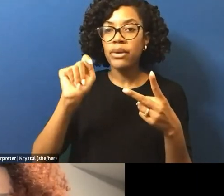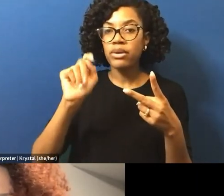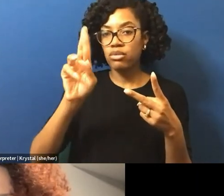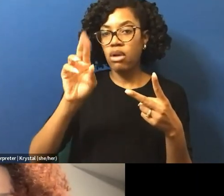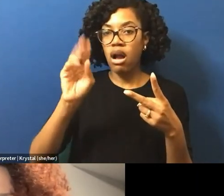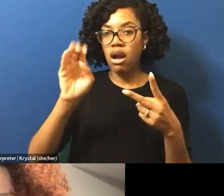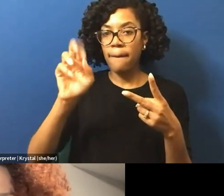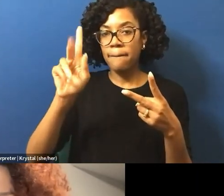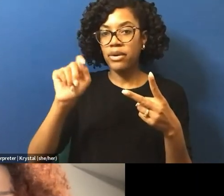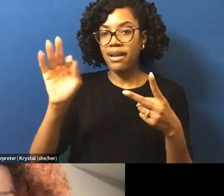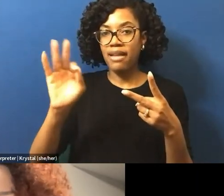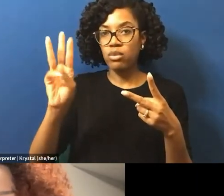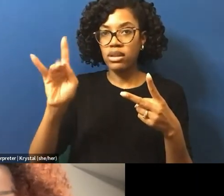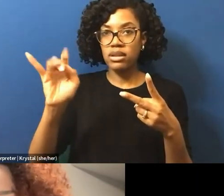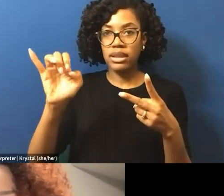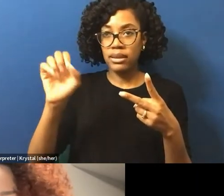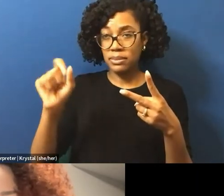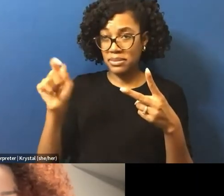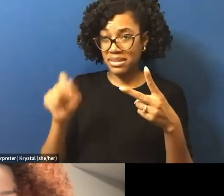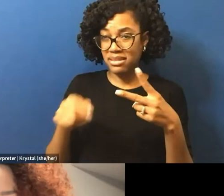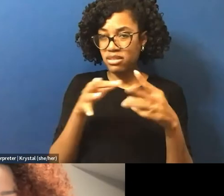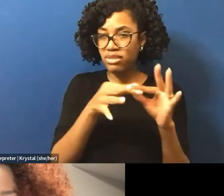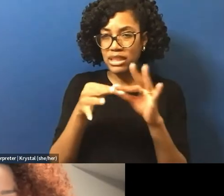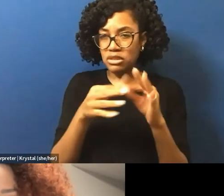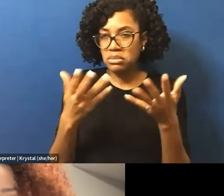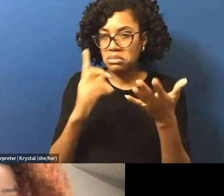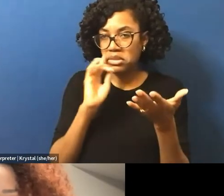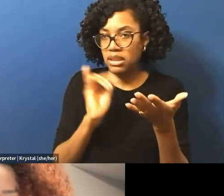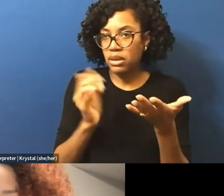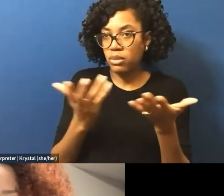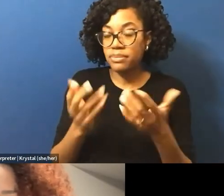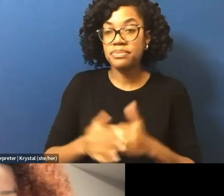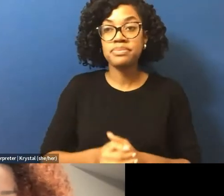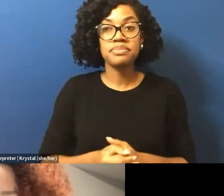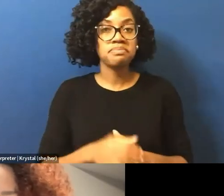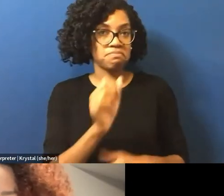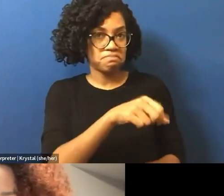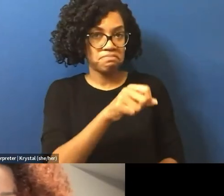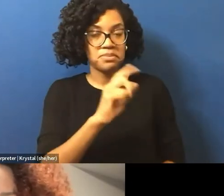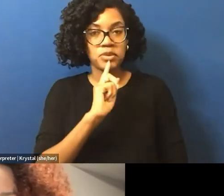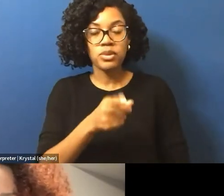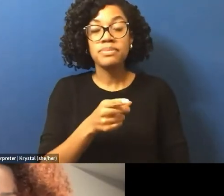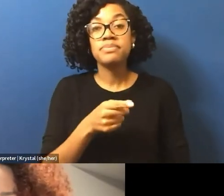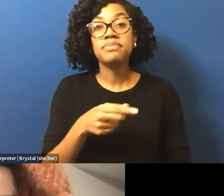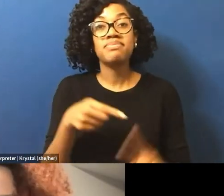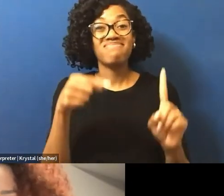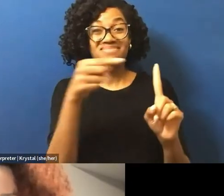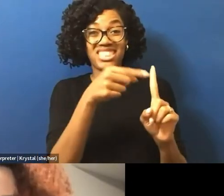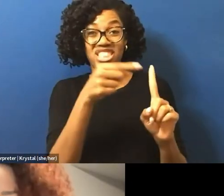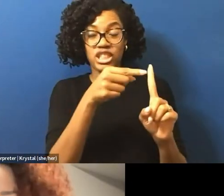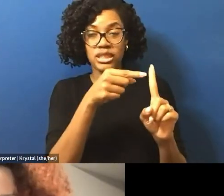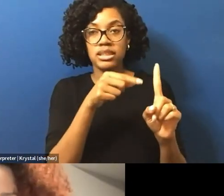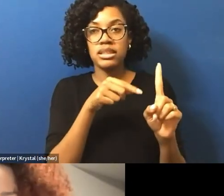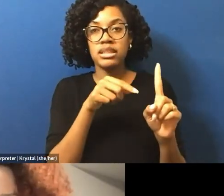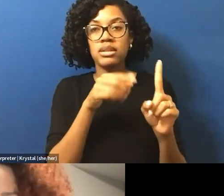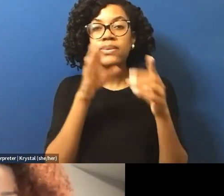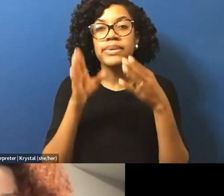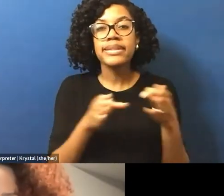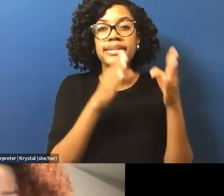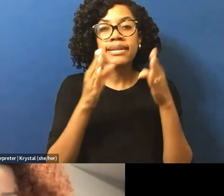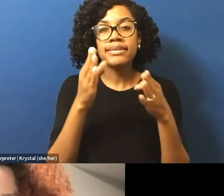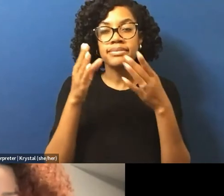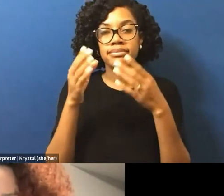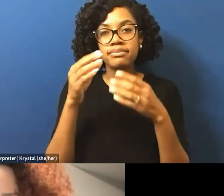of those luminaries? Yeah, so if, you know, she's organizing in the 20s, 30s, in